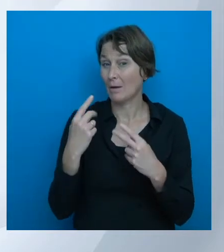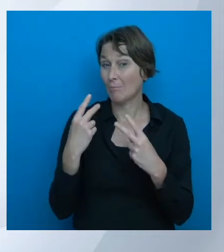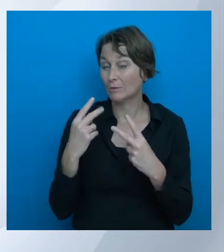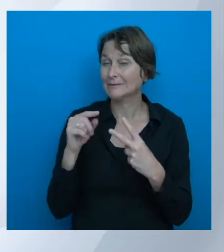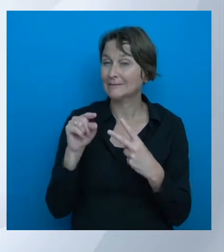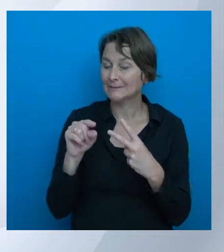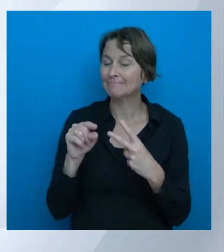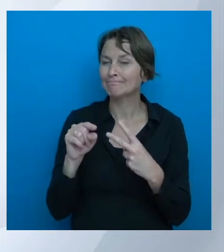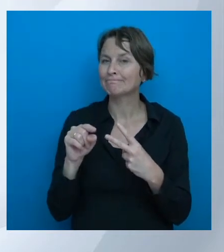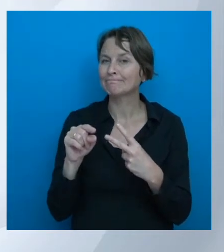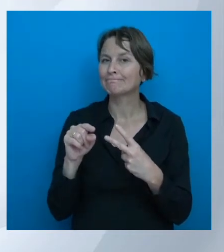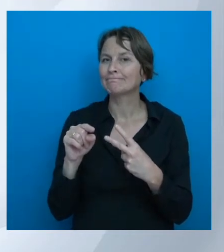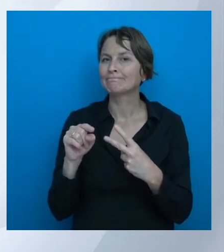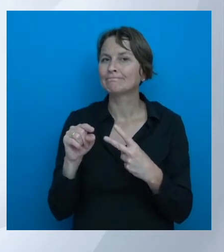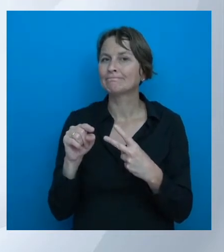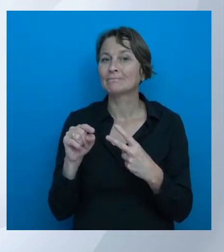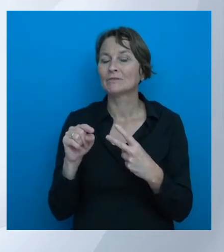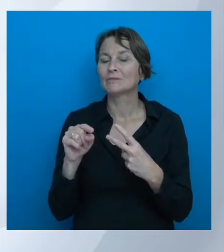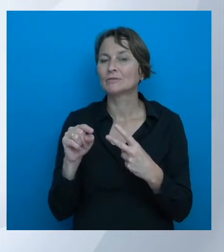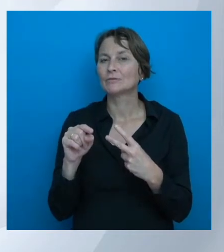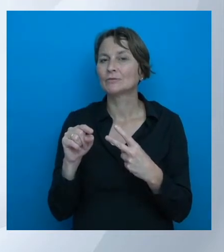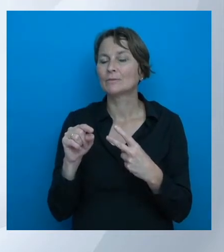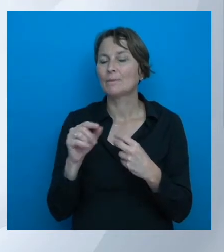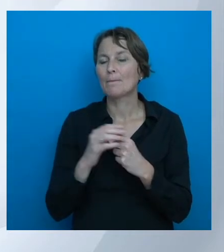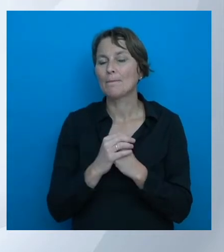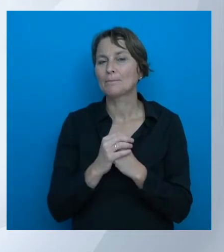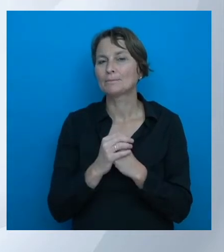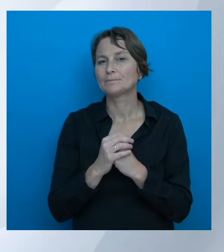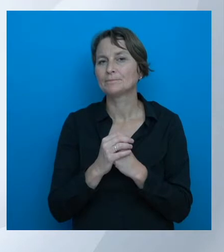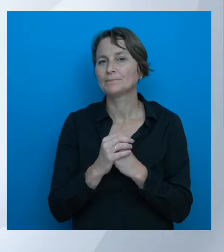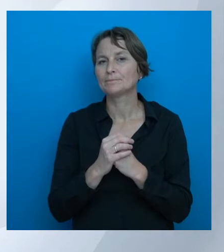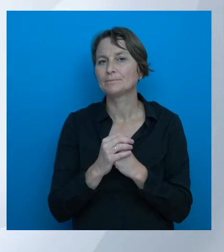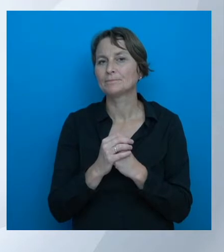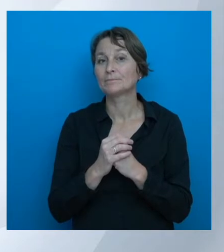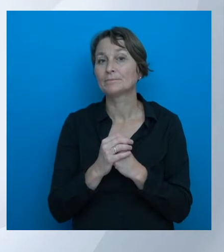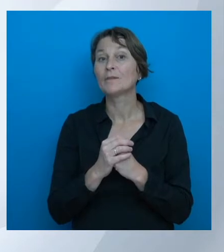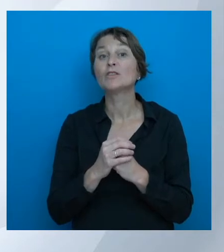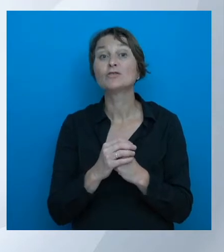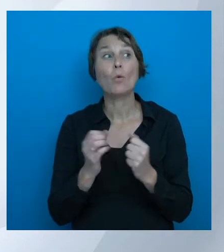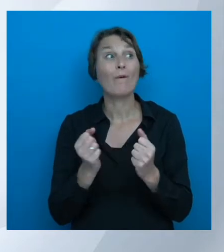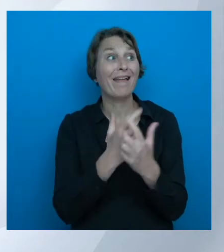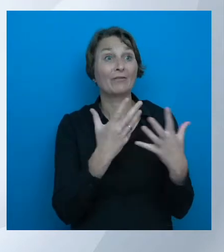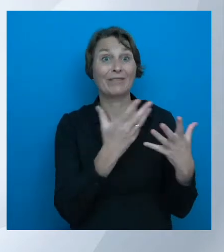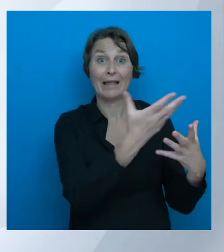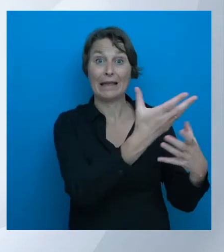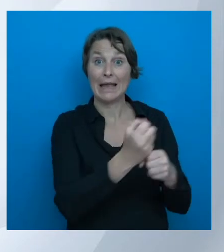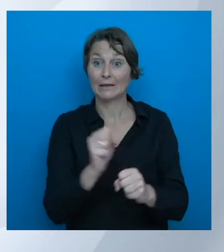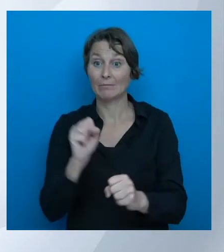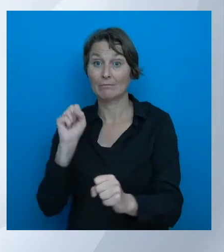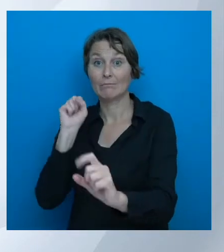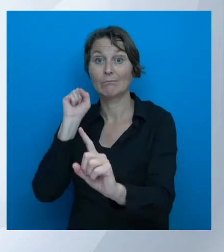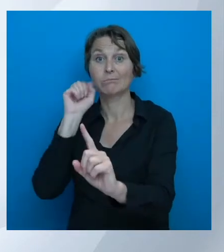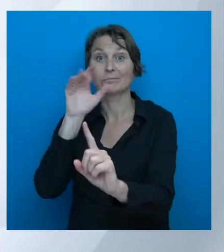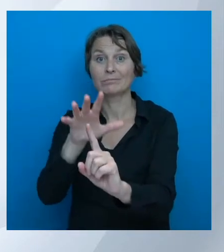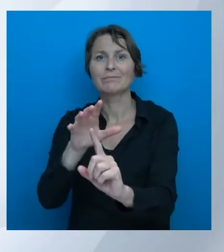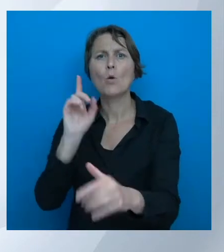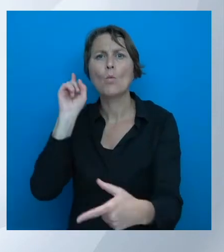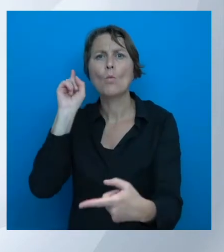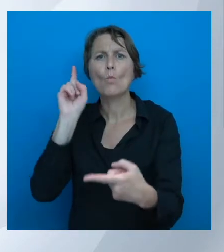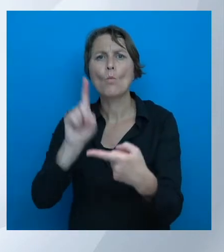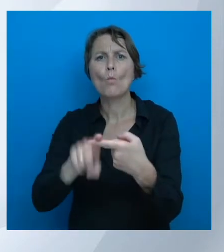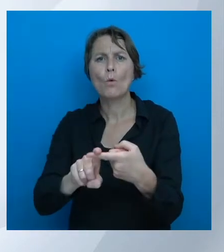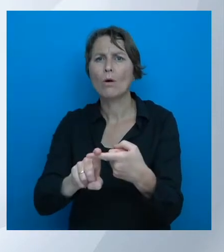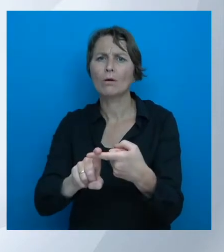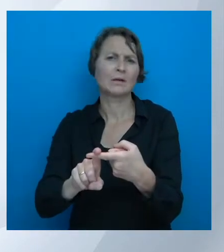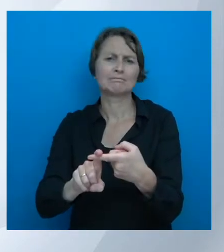send everything to this webhook. Right now it's configured to only